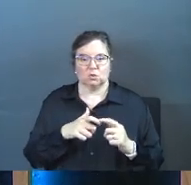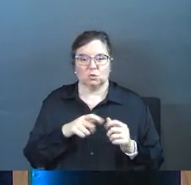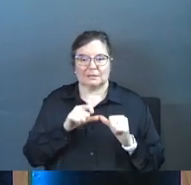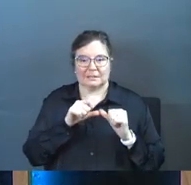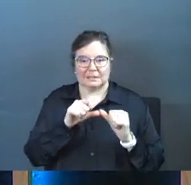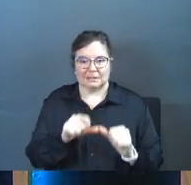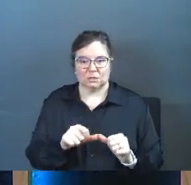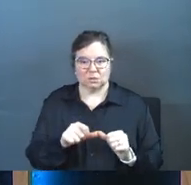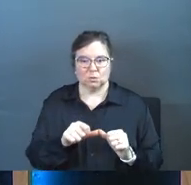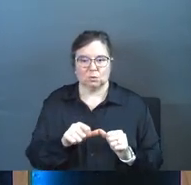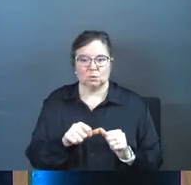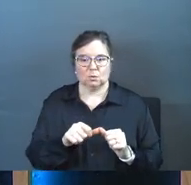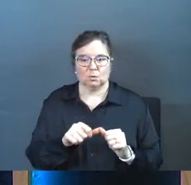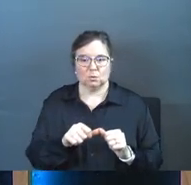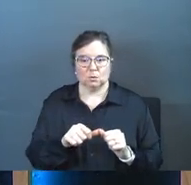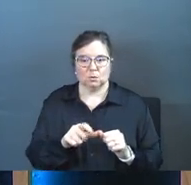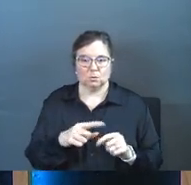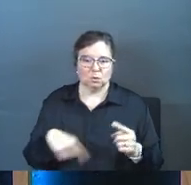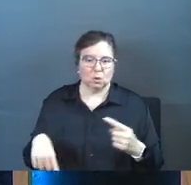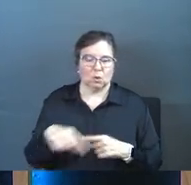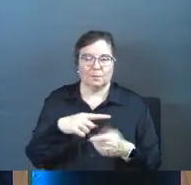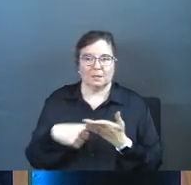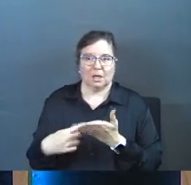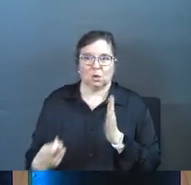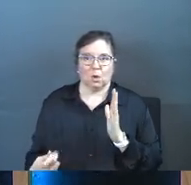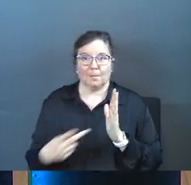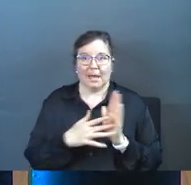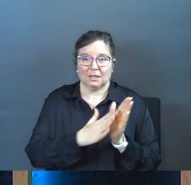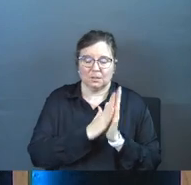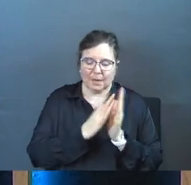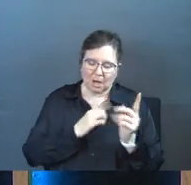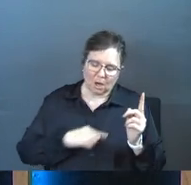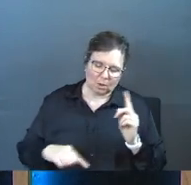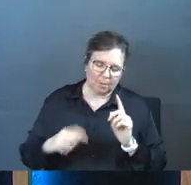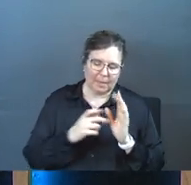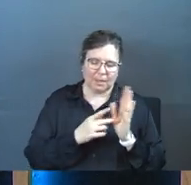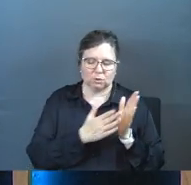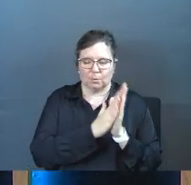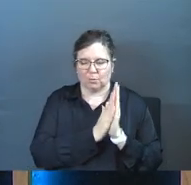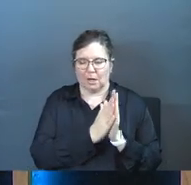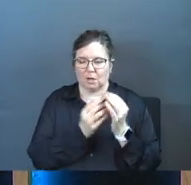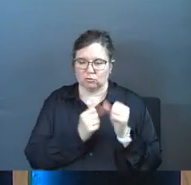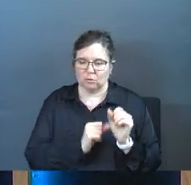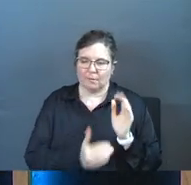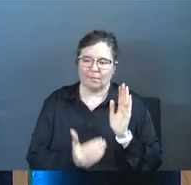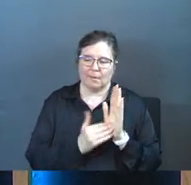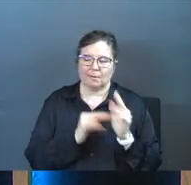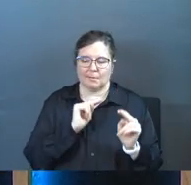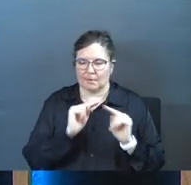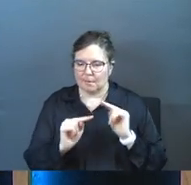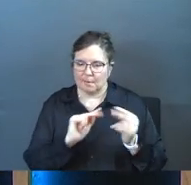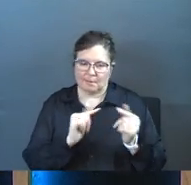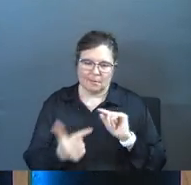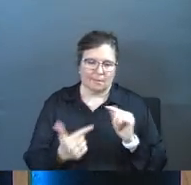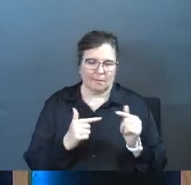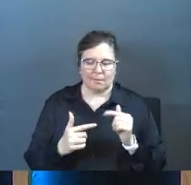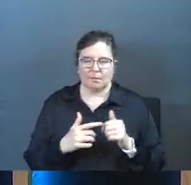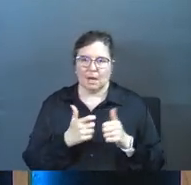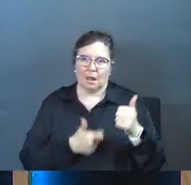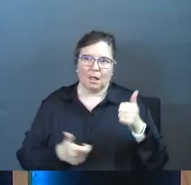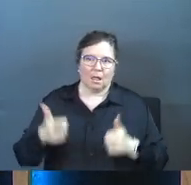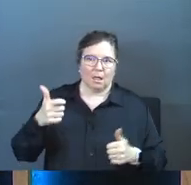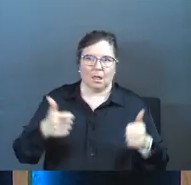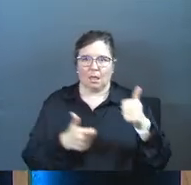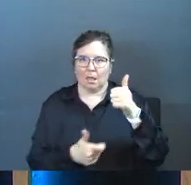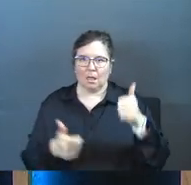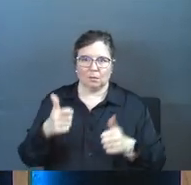just continue to loop the discussion and go back to prayer and go back to prayer and try to negotiate and try not to take the high ground